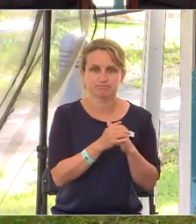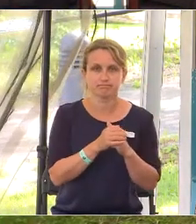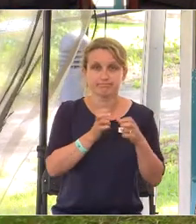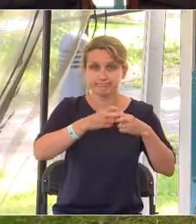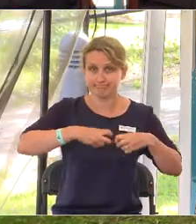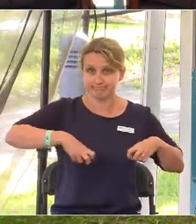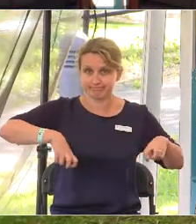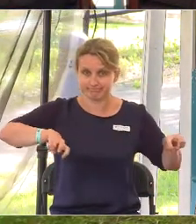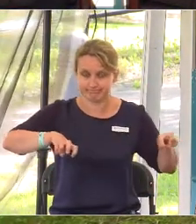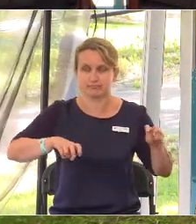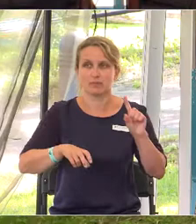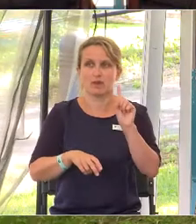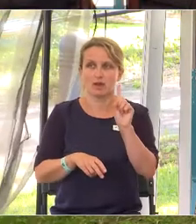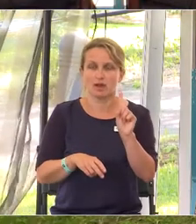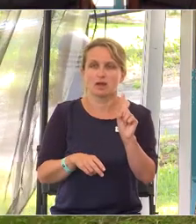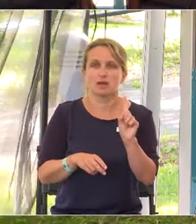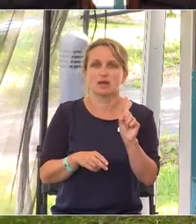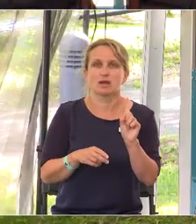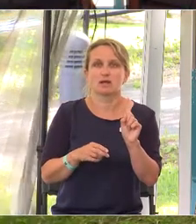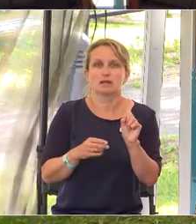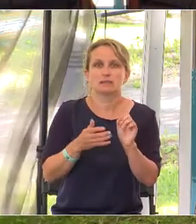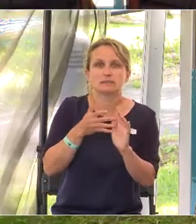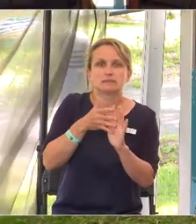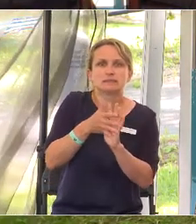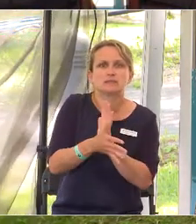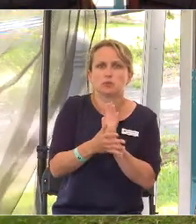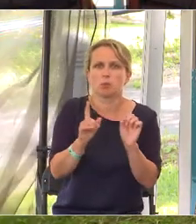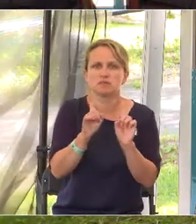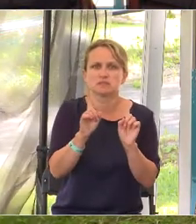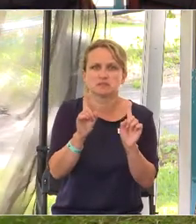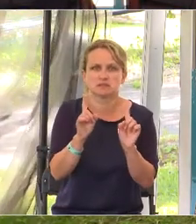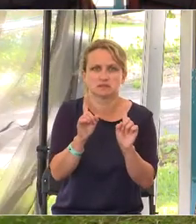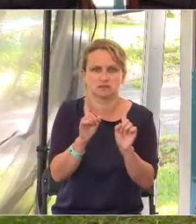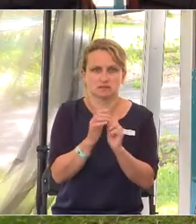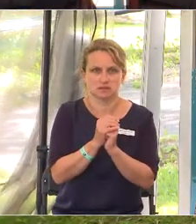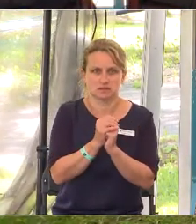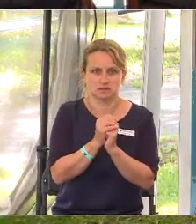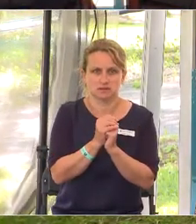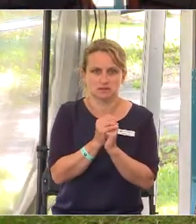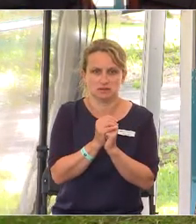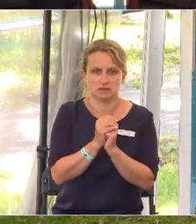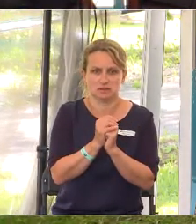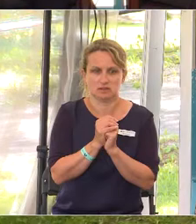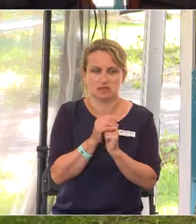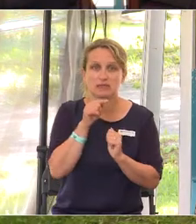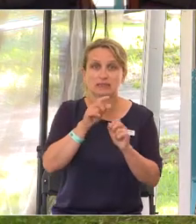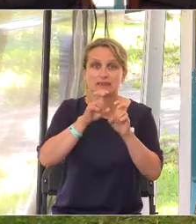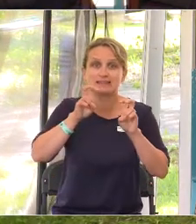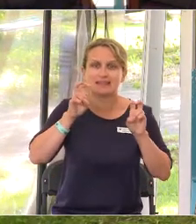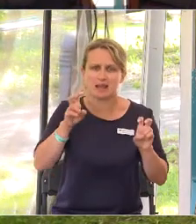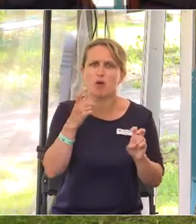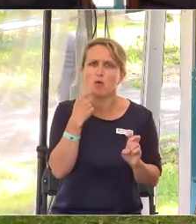let's differentiate a little bit. What that code is doing is interesting and important,